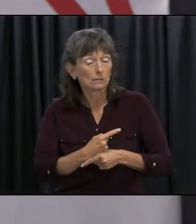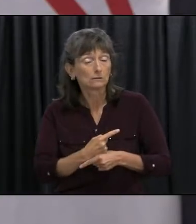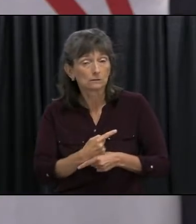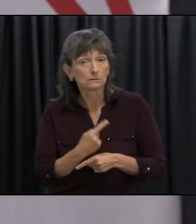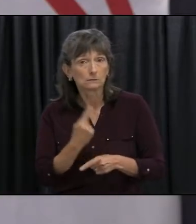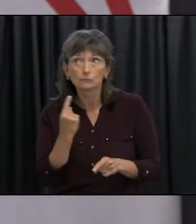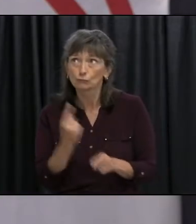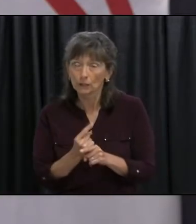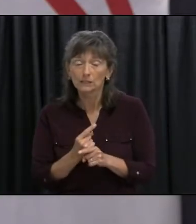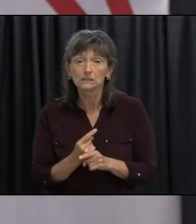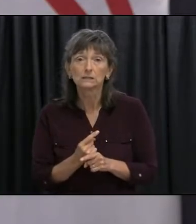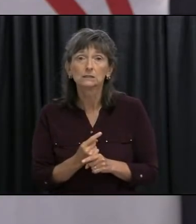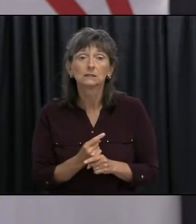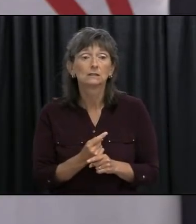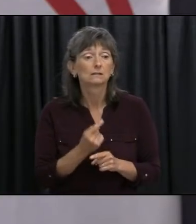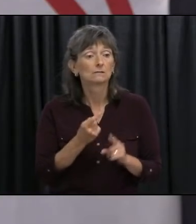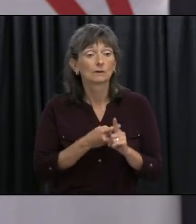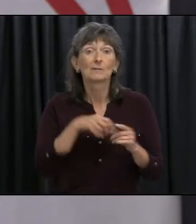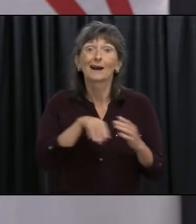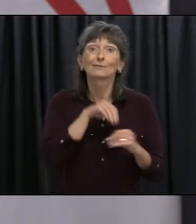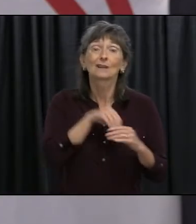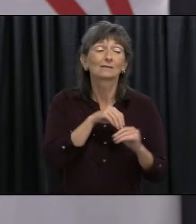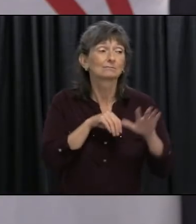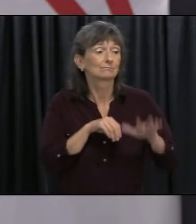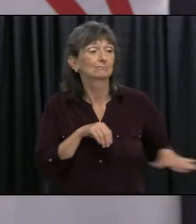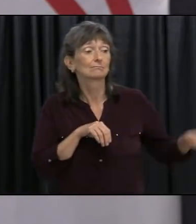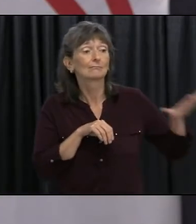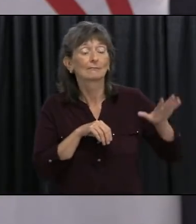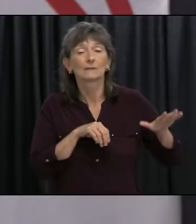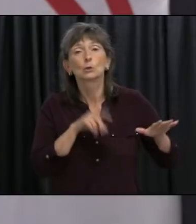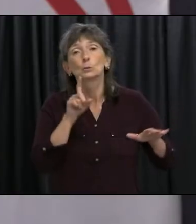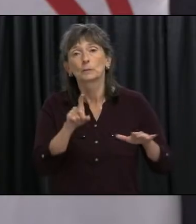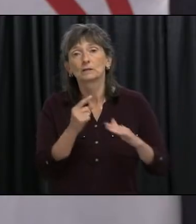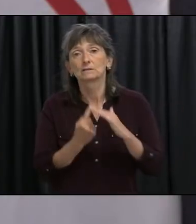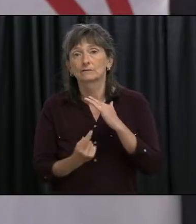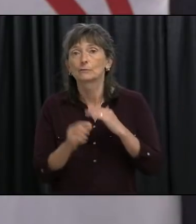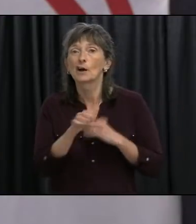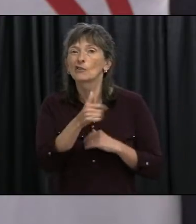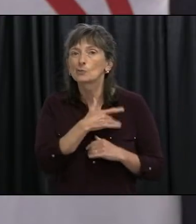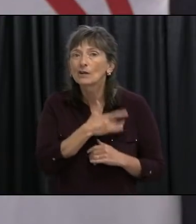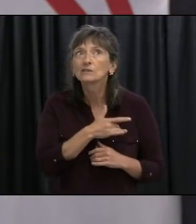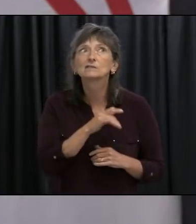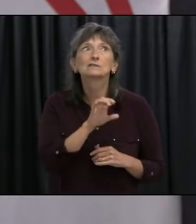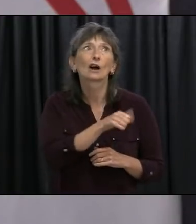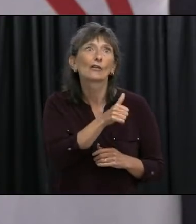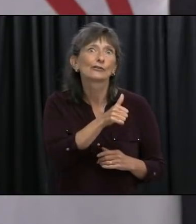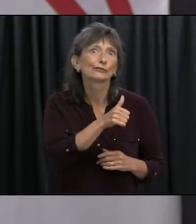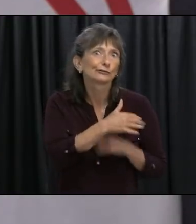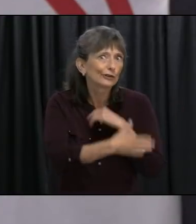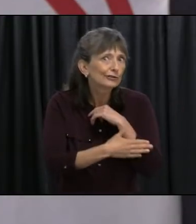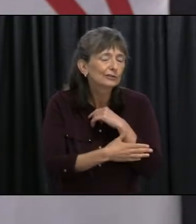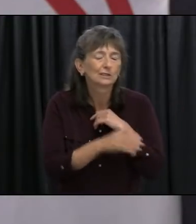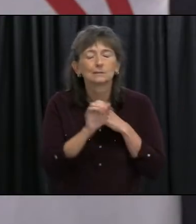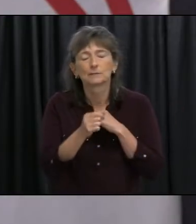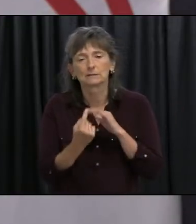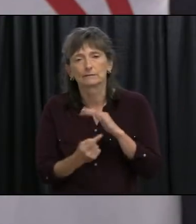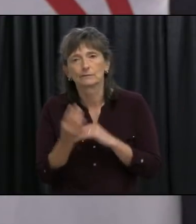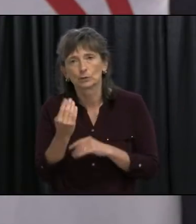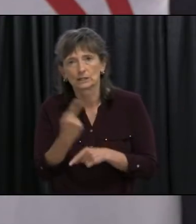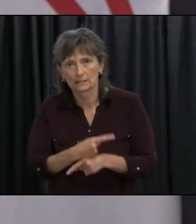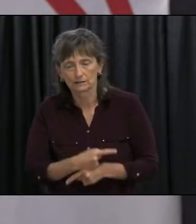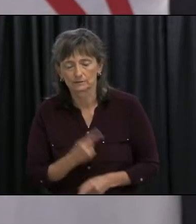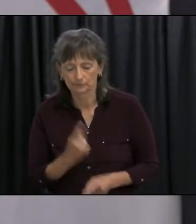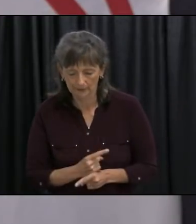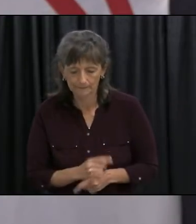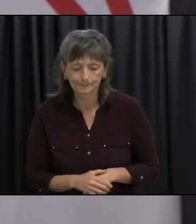for many months. So if you're coming in from outside of the Atlantic bubble now from another jurisdiction, then you must self-isolate for